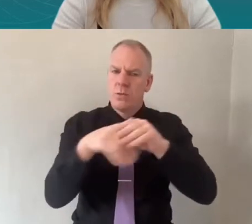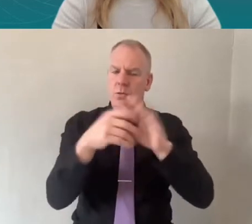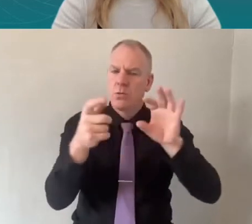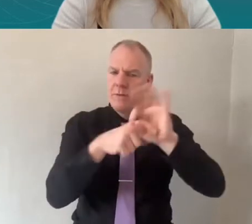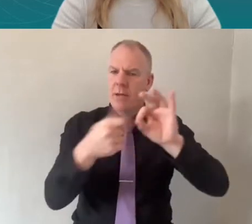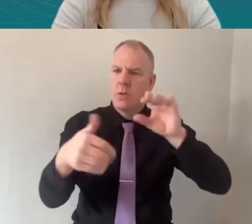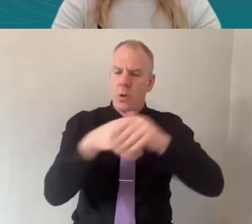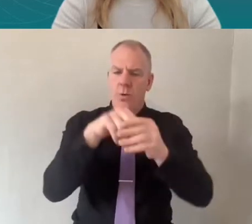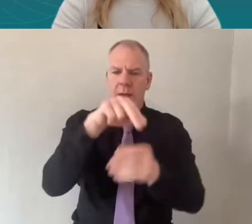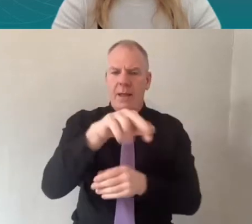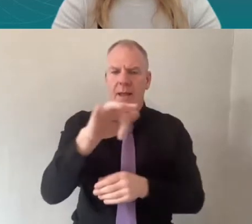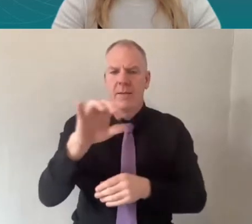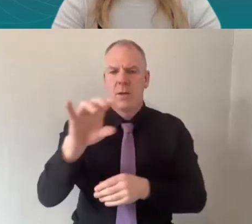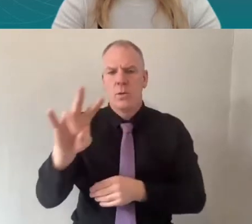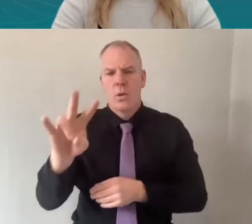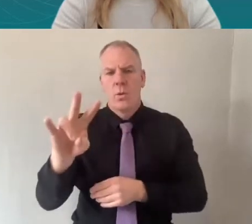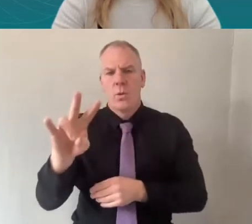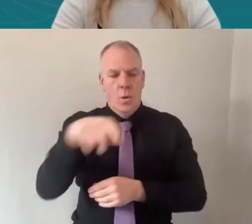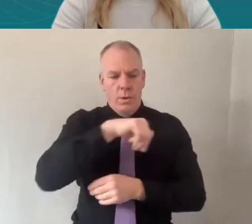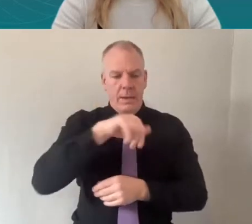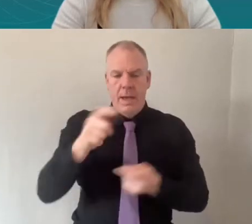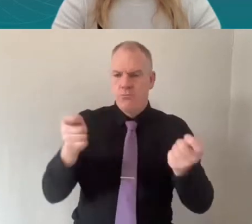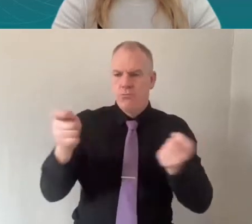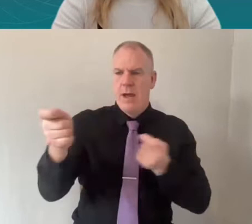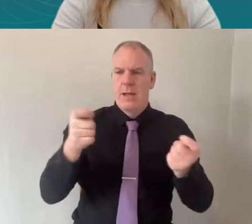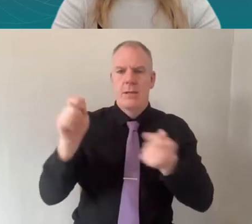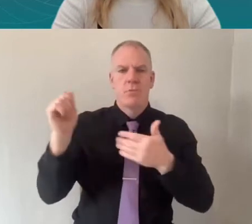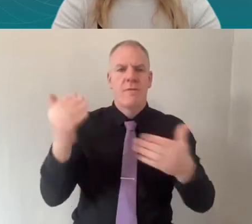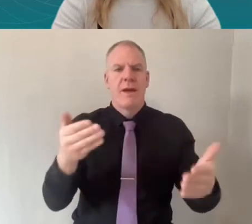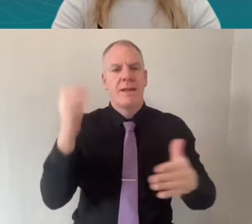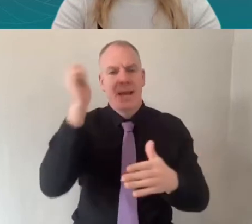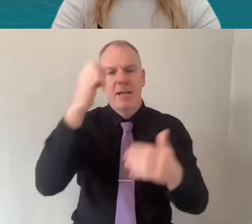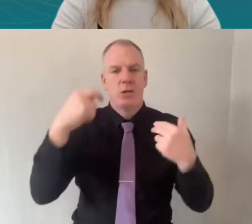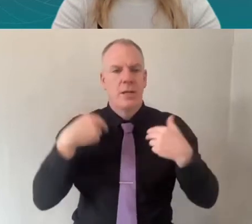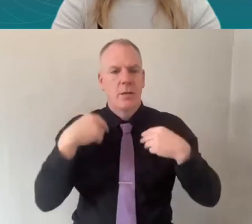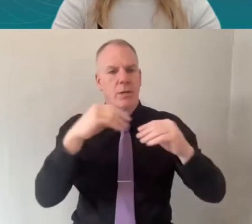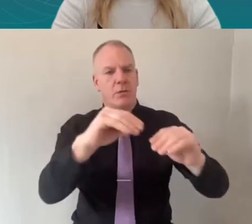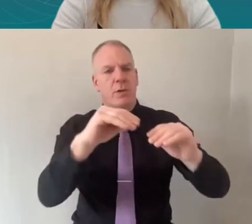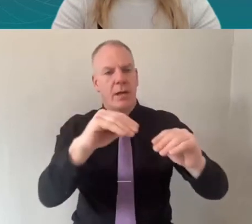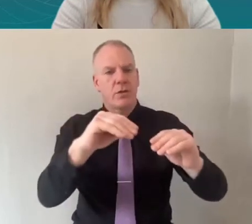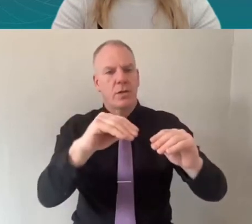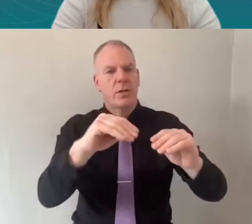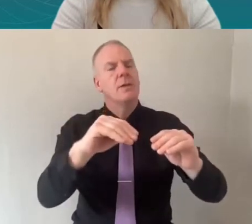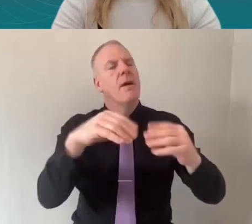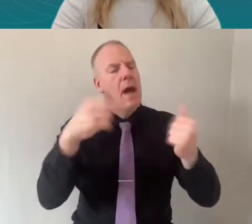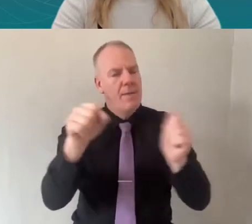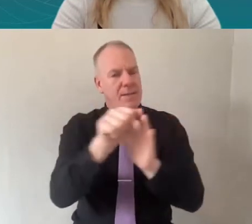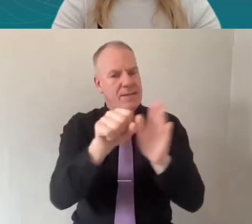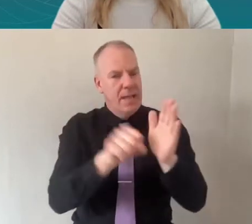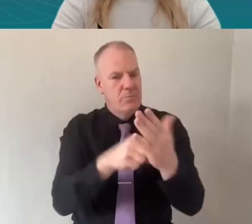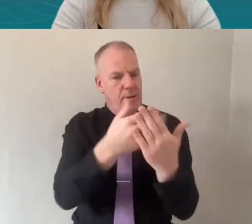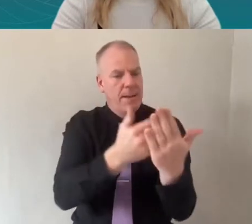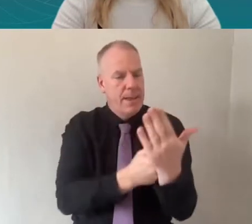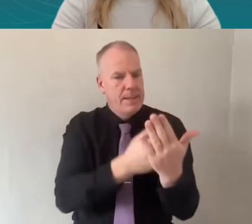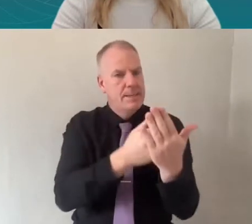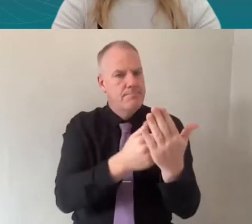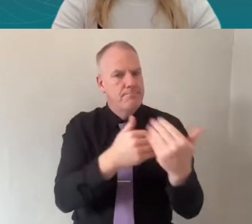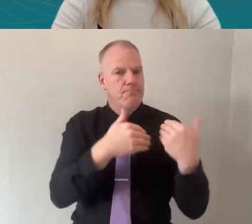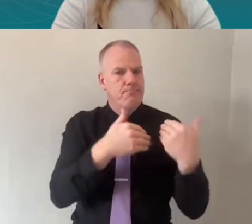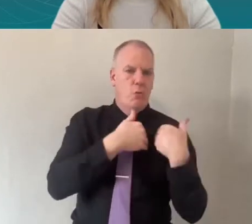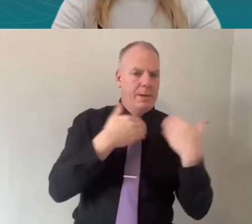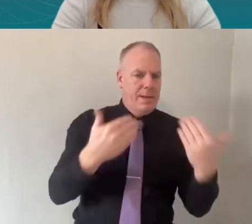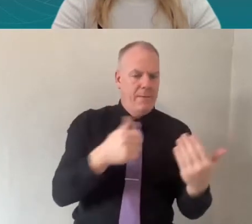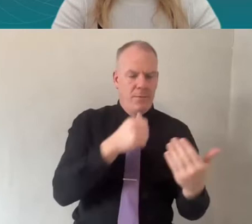NFQ, the power to regulate the provision of English language education on a statutory basis for the first time,